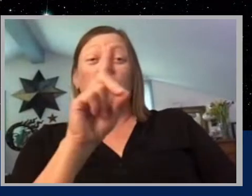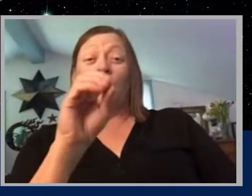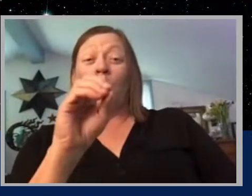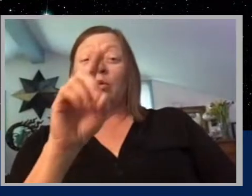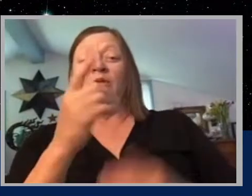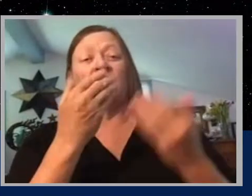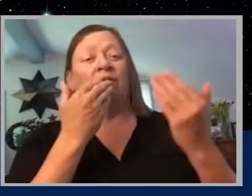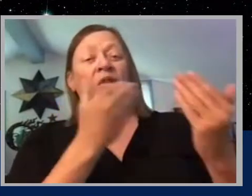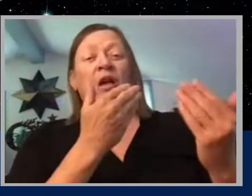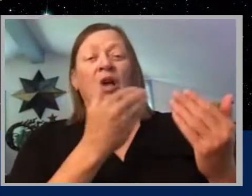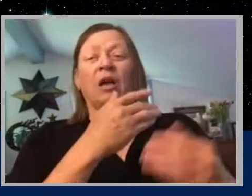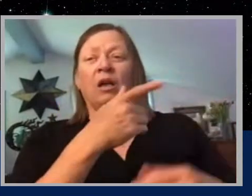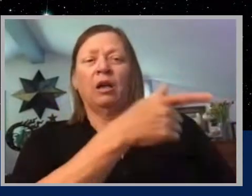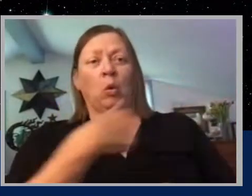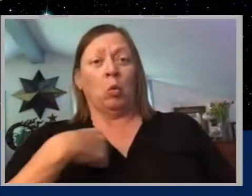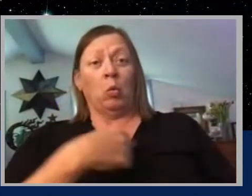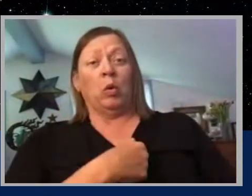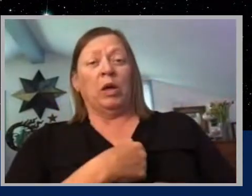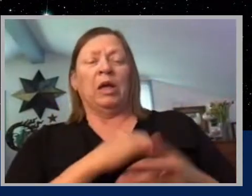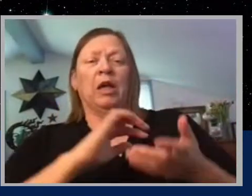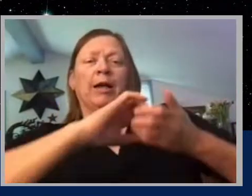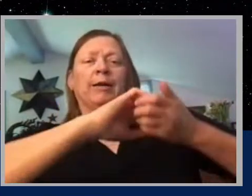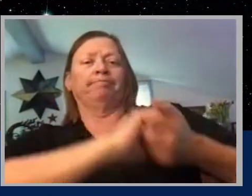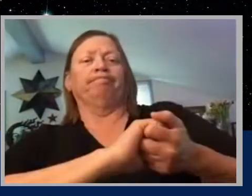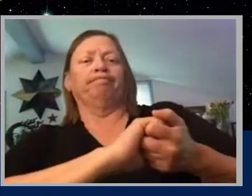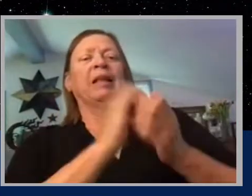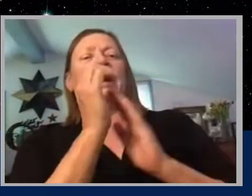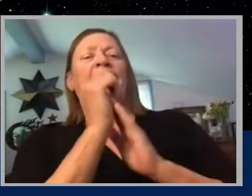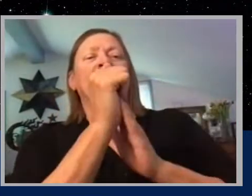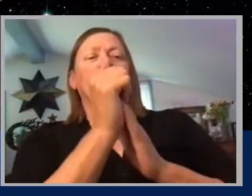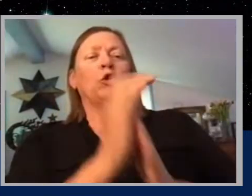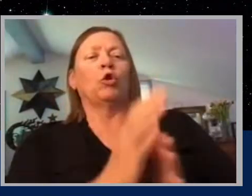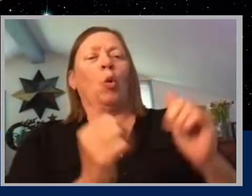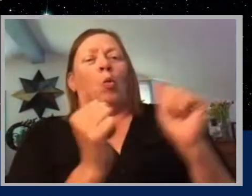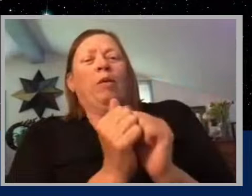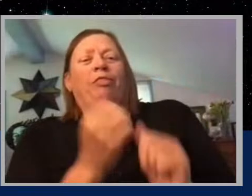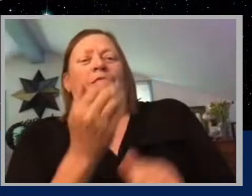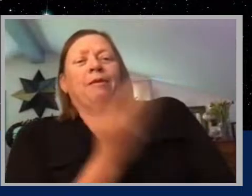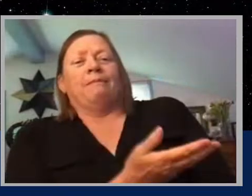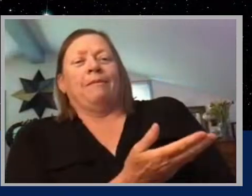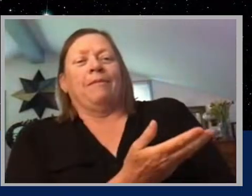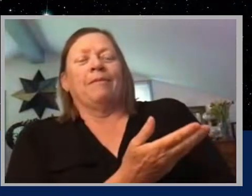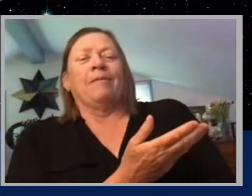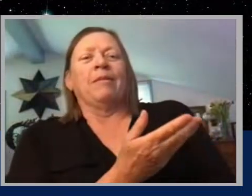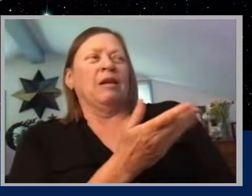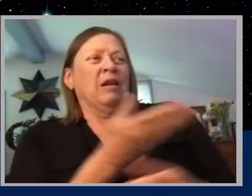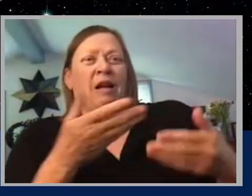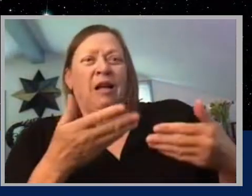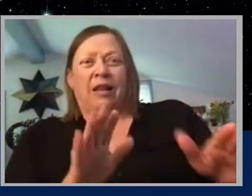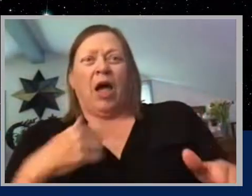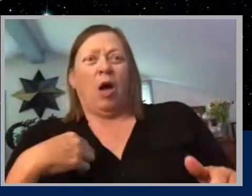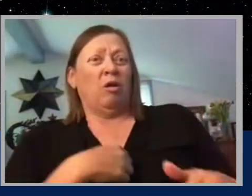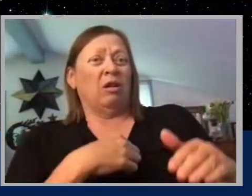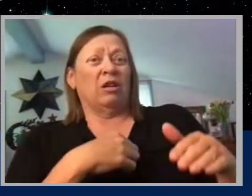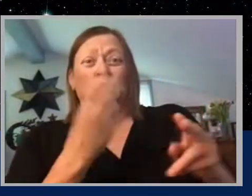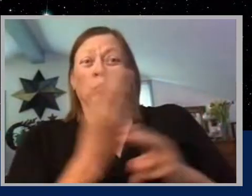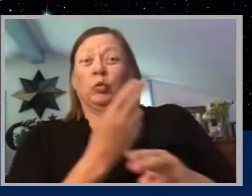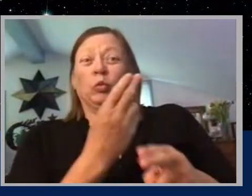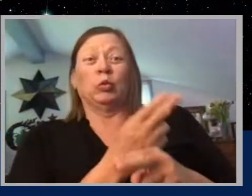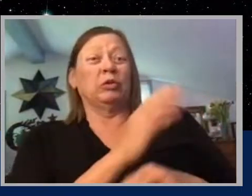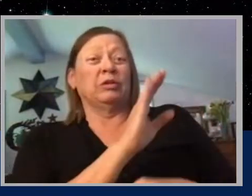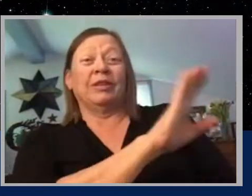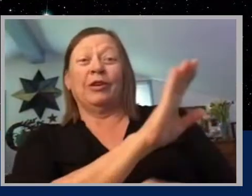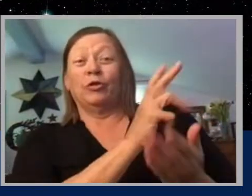operation. And we're so thankful that they allow us to have one of their assets for all of our recovery operations,